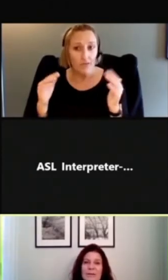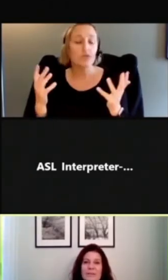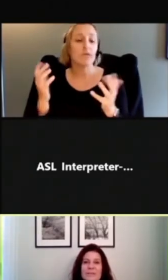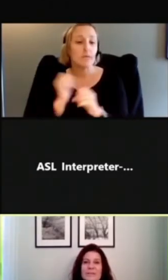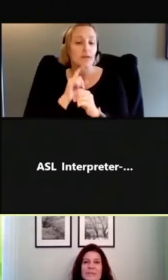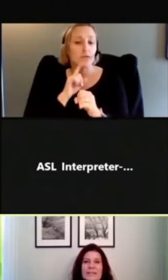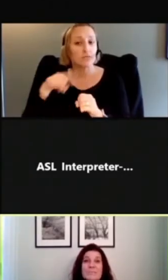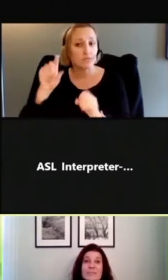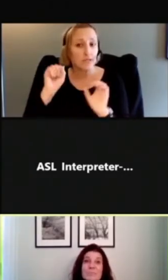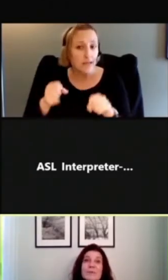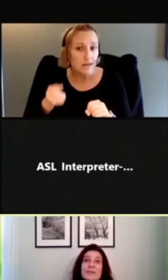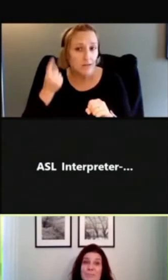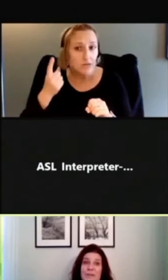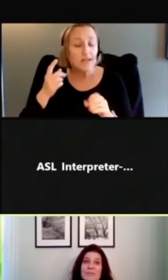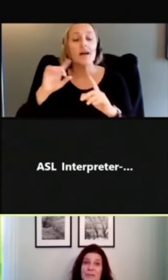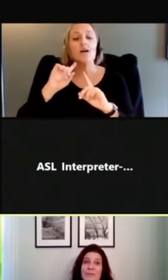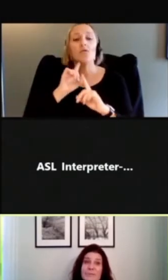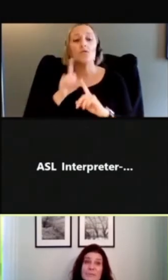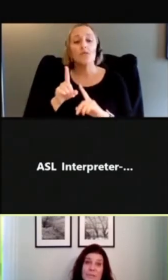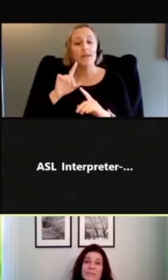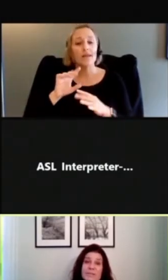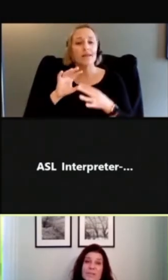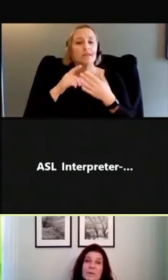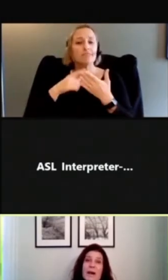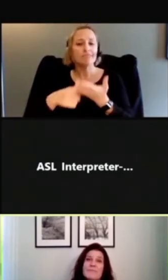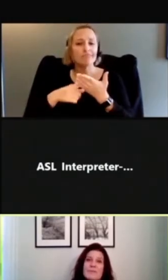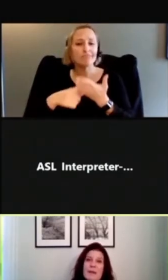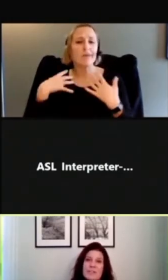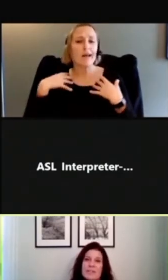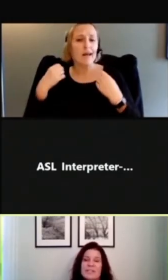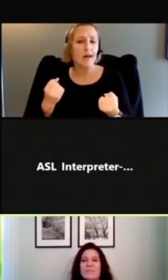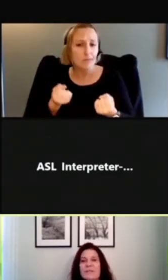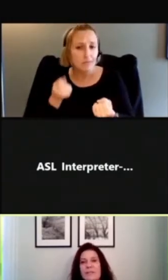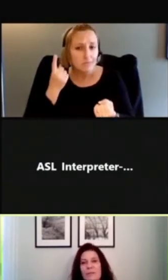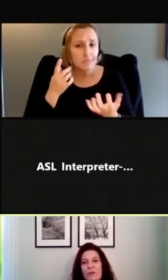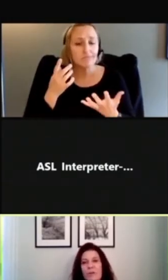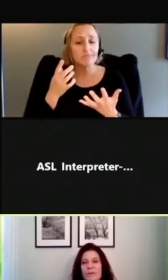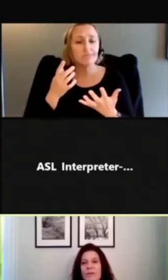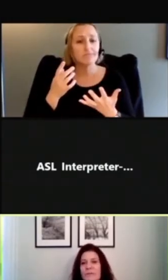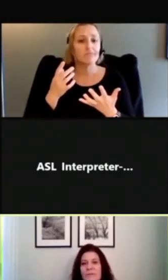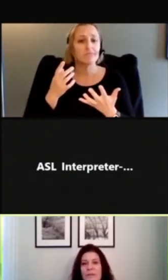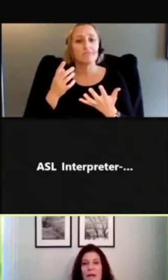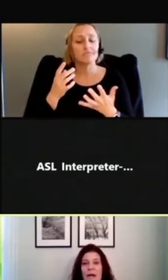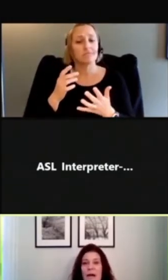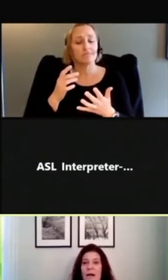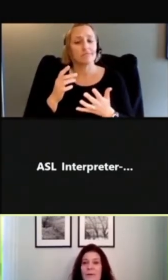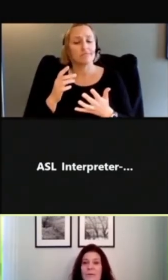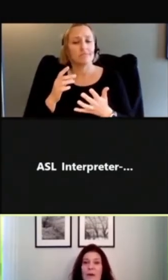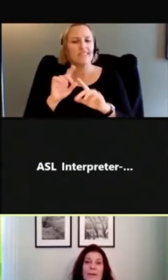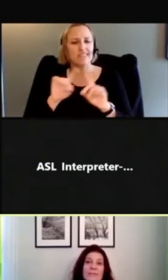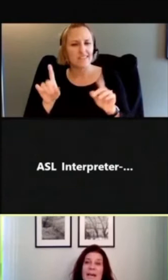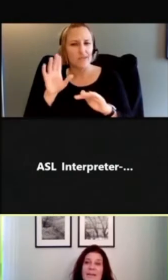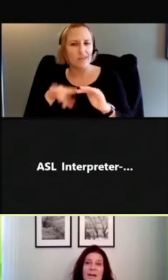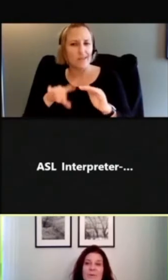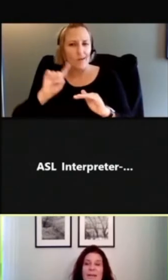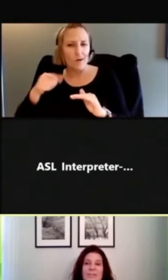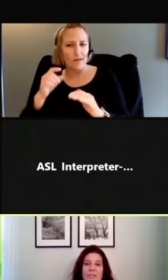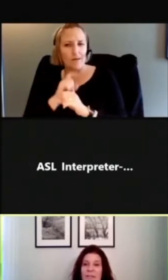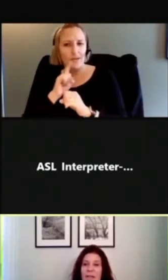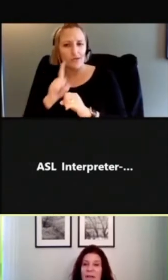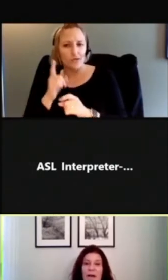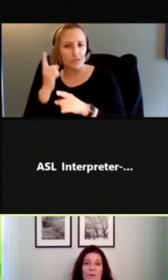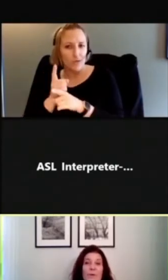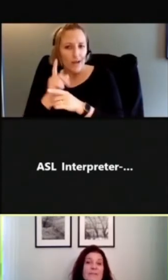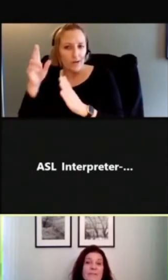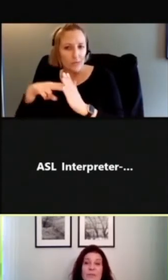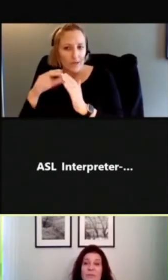talking about health literacy, it's a much bigger picture than just, do you have information that's written at the appropriate level? We have to have